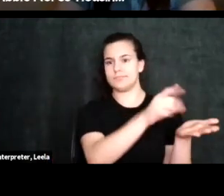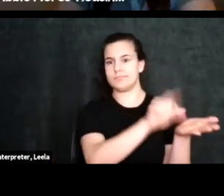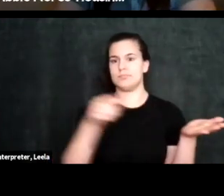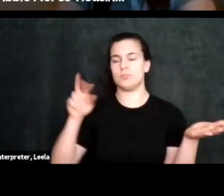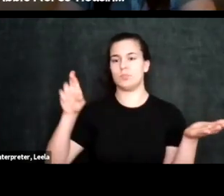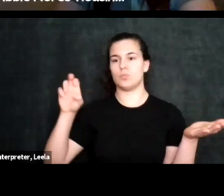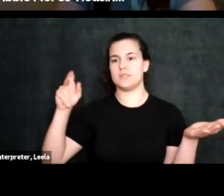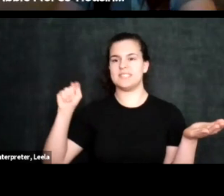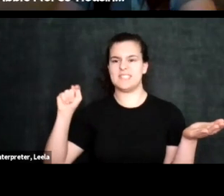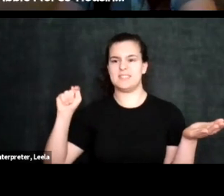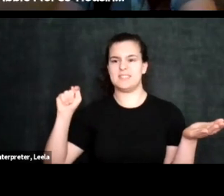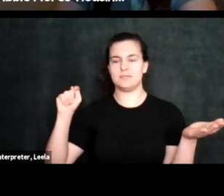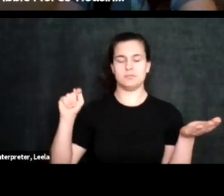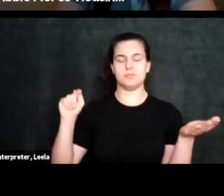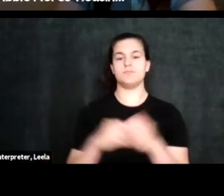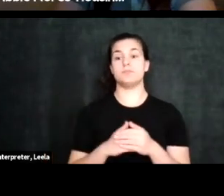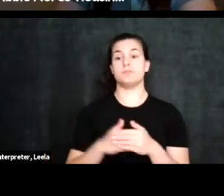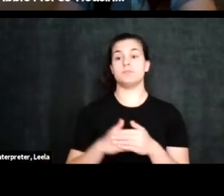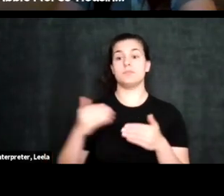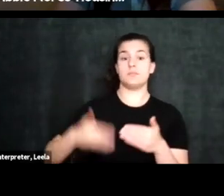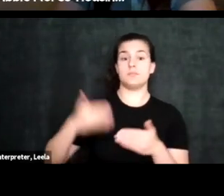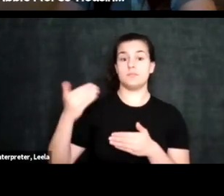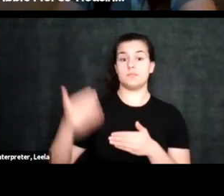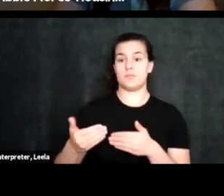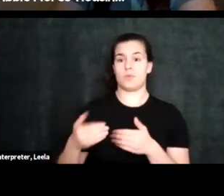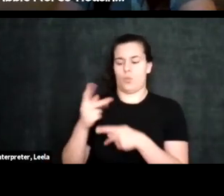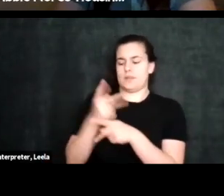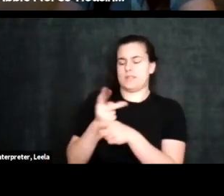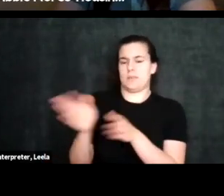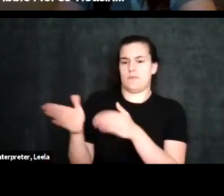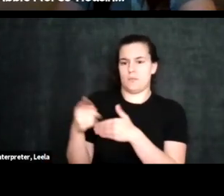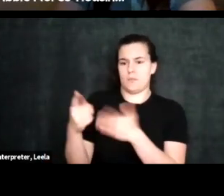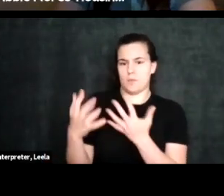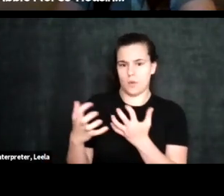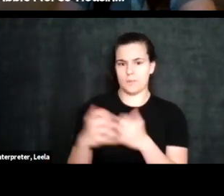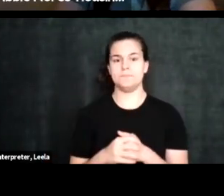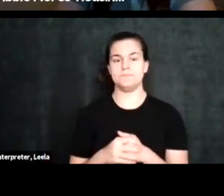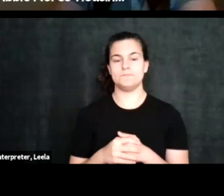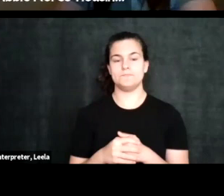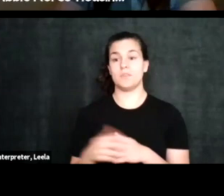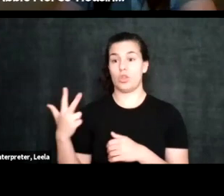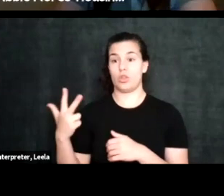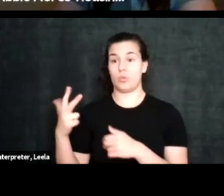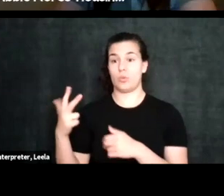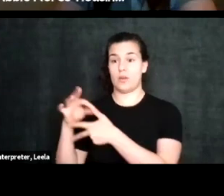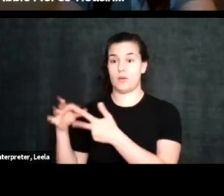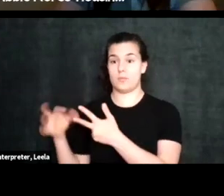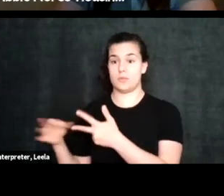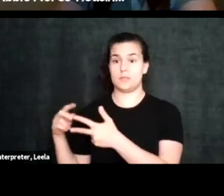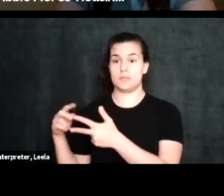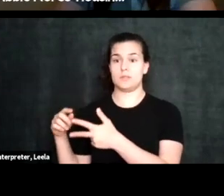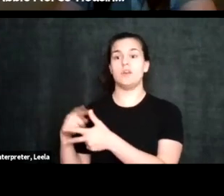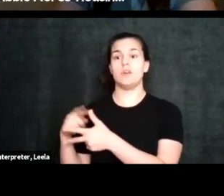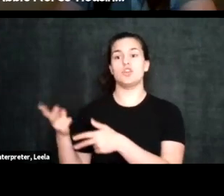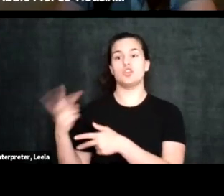move on to your room type. So there's 3 different options. There is our 2-person suite